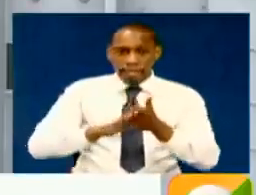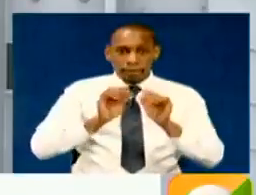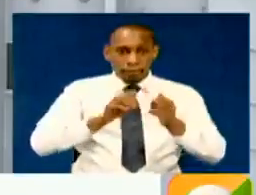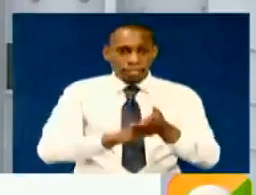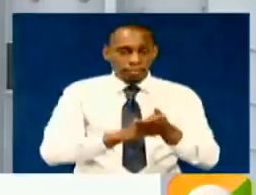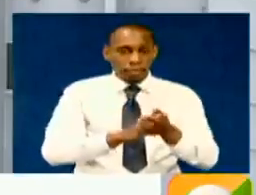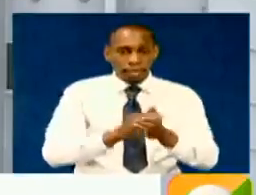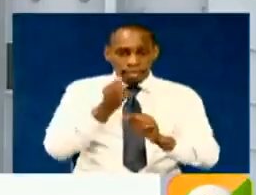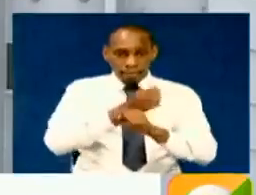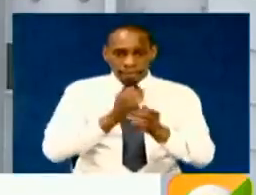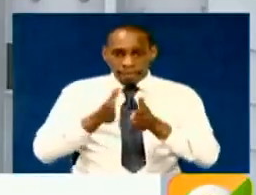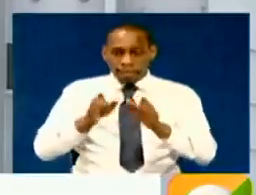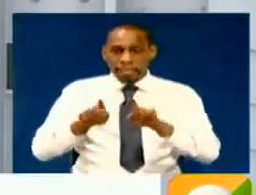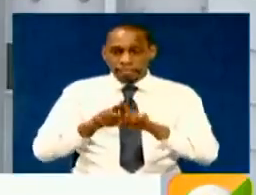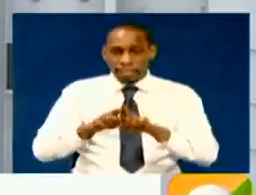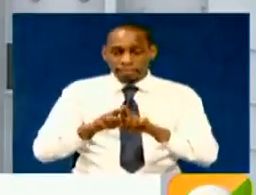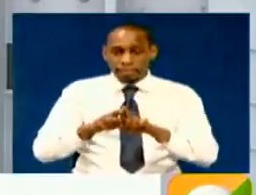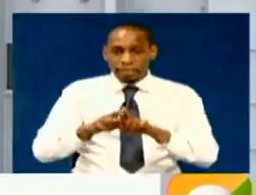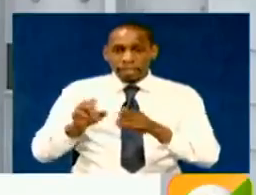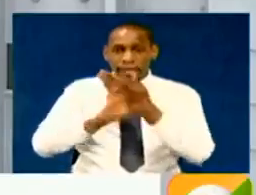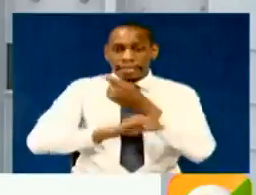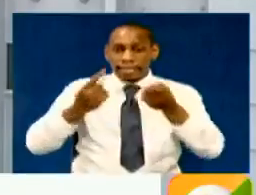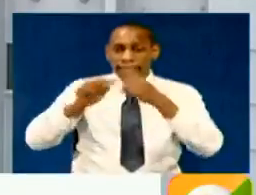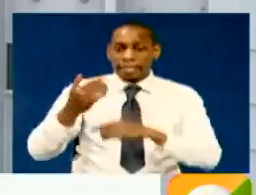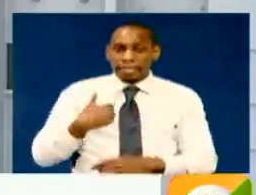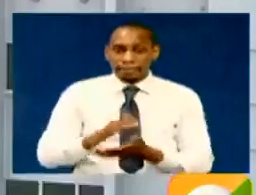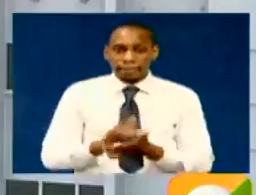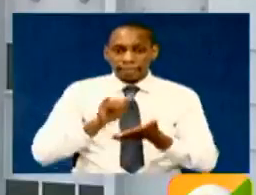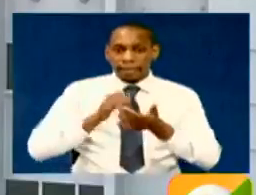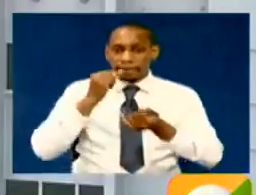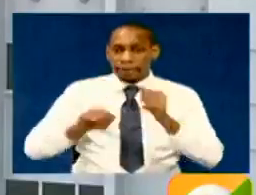can design your way and a country to success. And that's my take tonight.